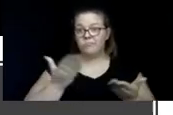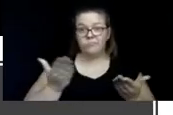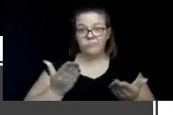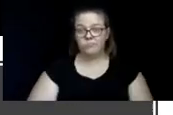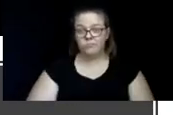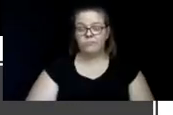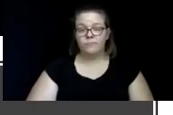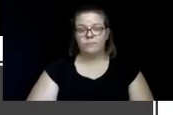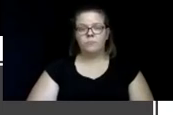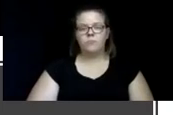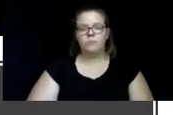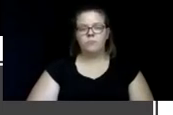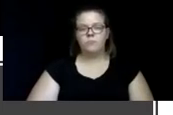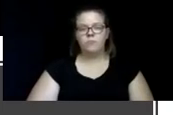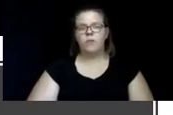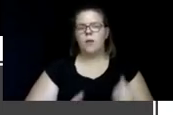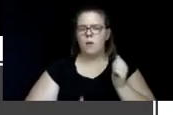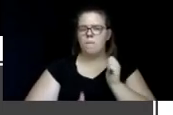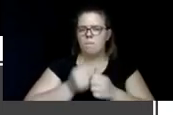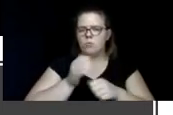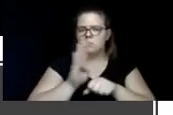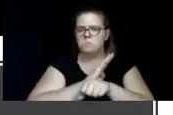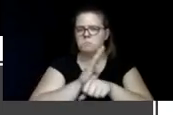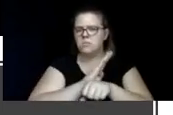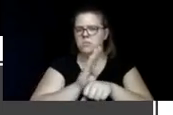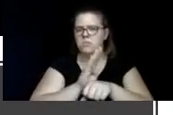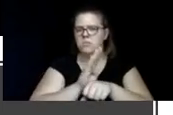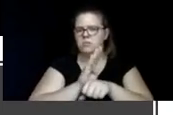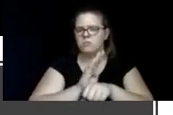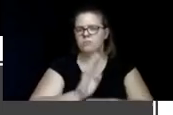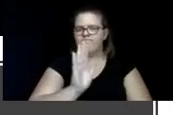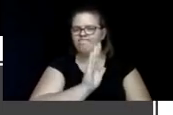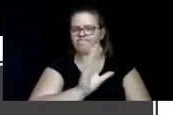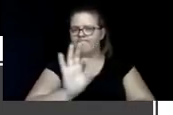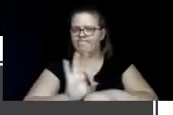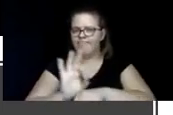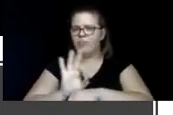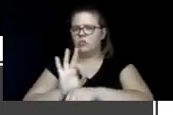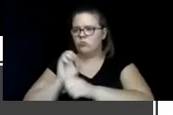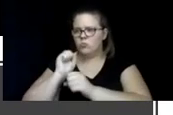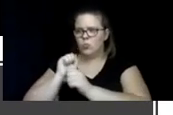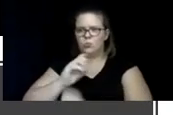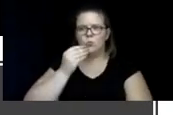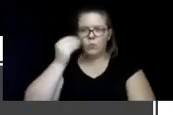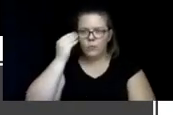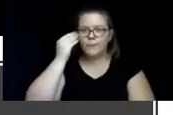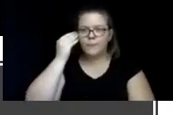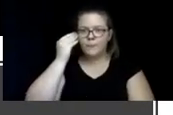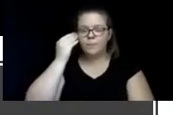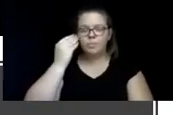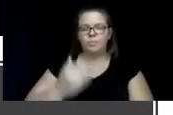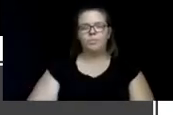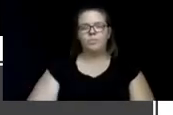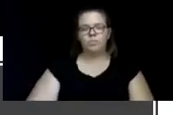the business kind of function of the VA worked from home, and compressed